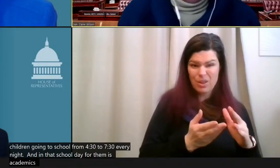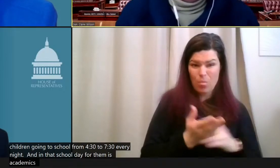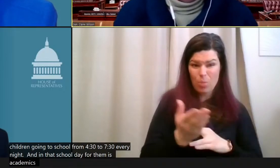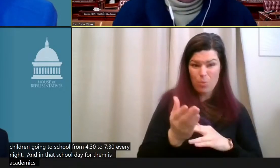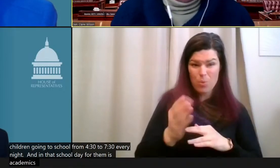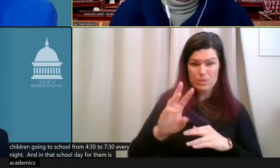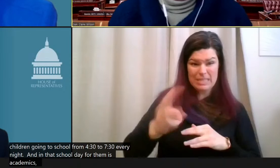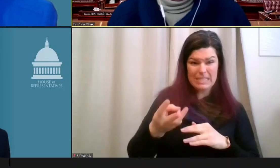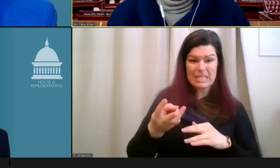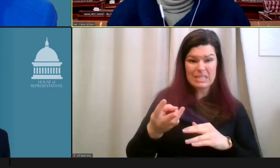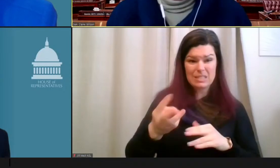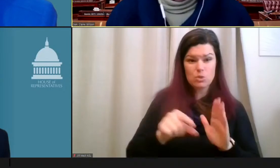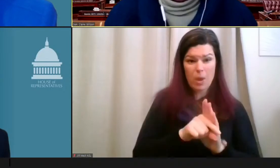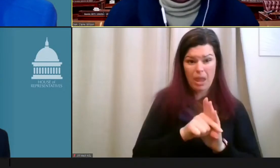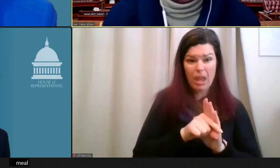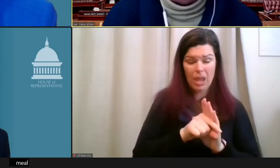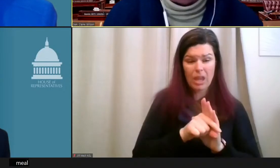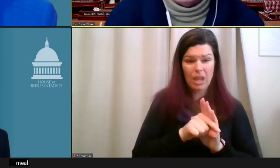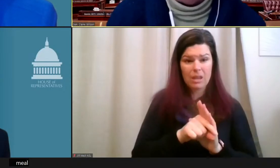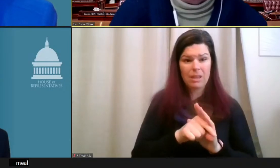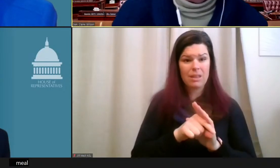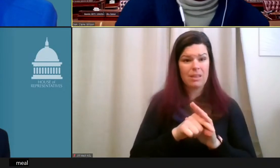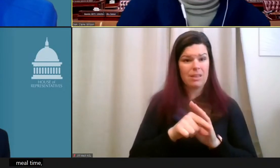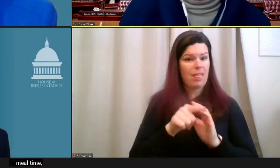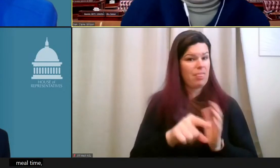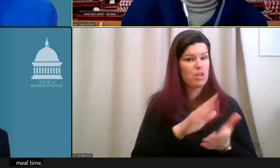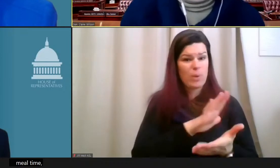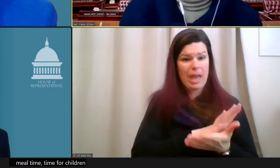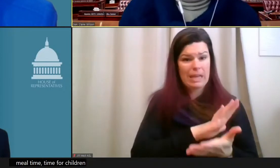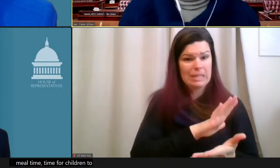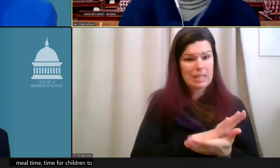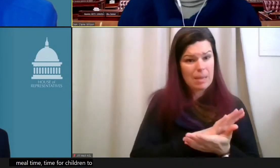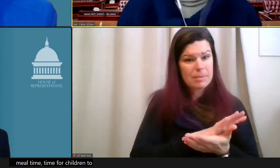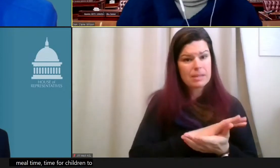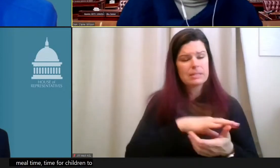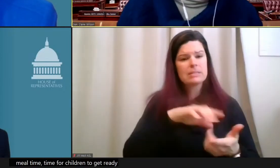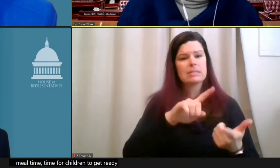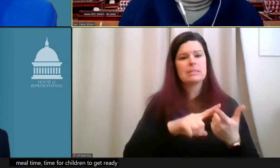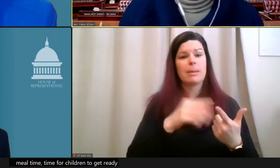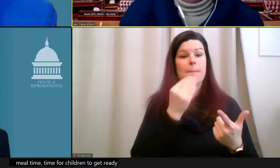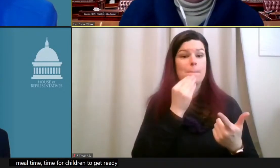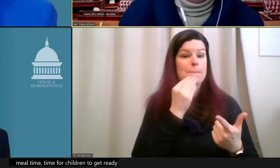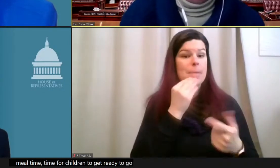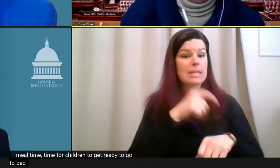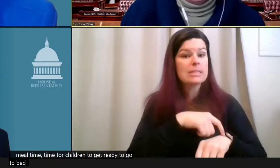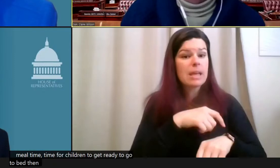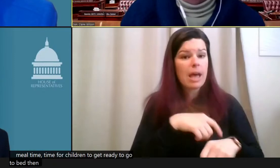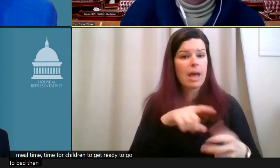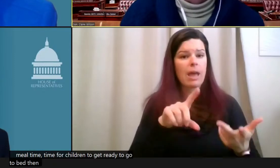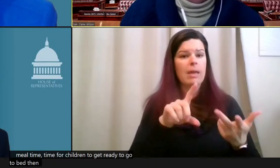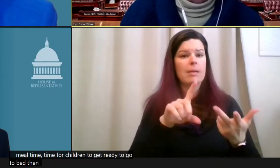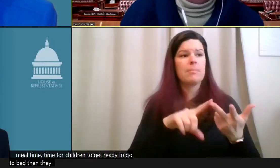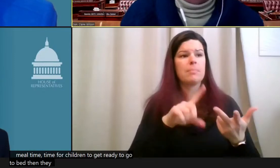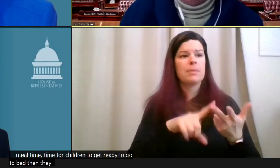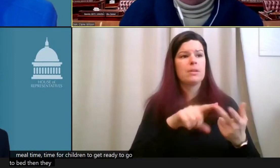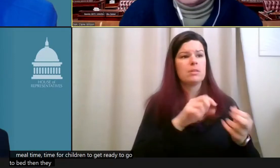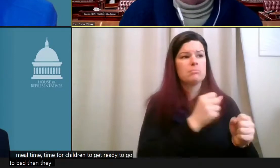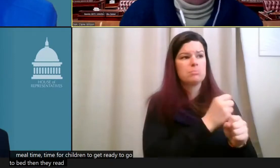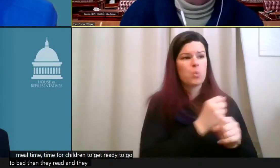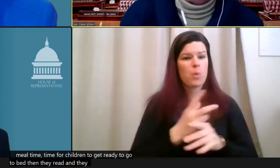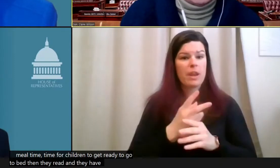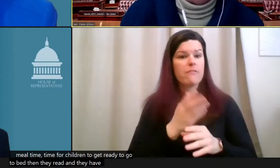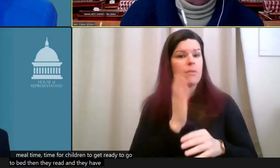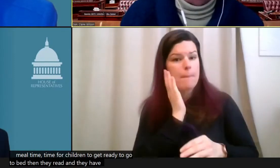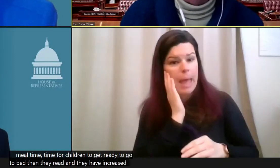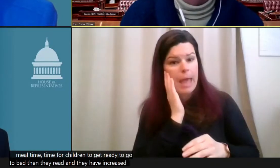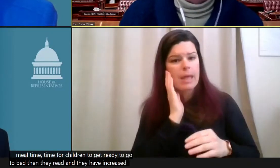mealtime, time for children to get ready to go to bed, and then they read. And they have increased the